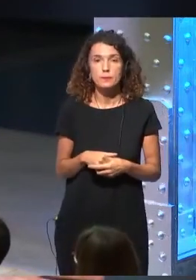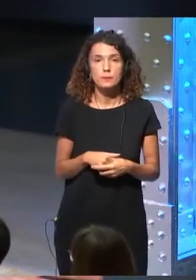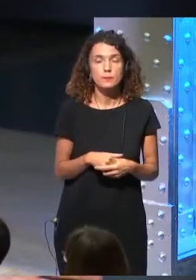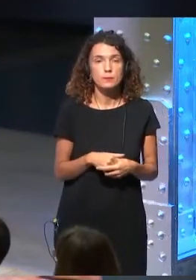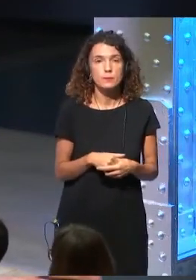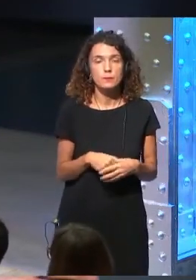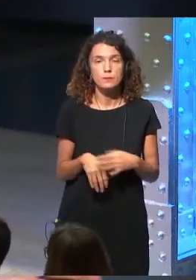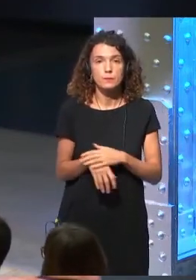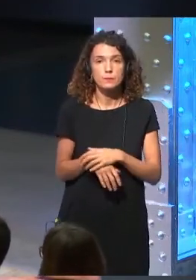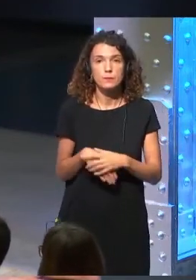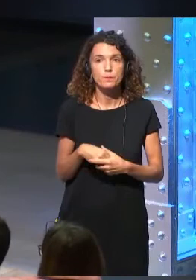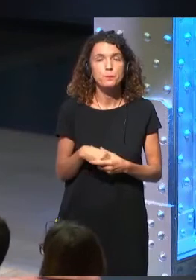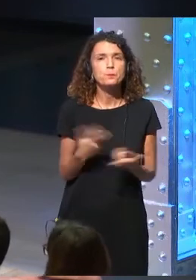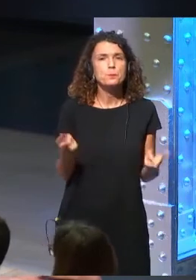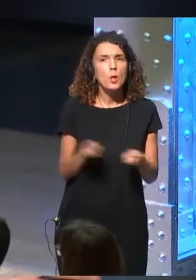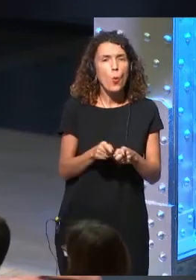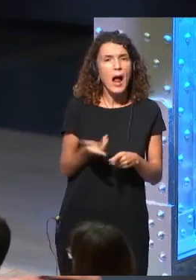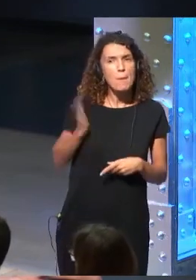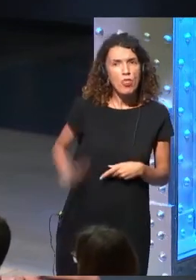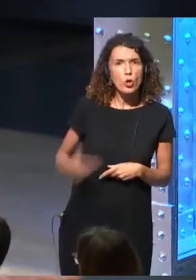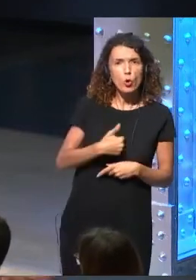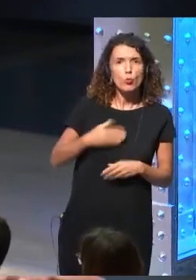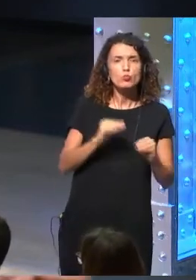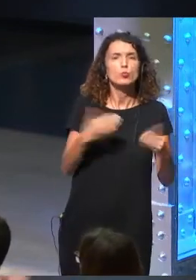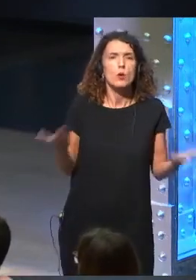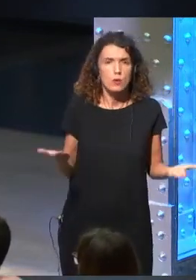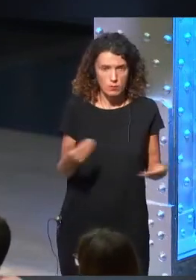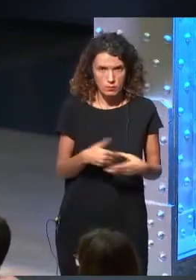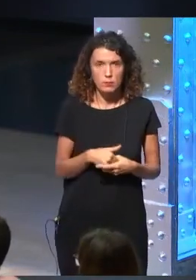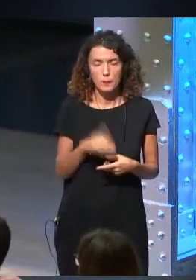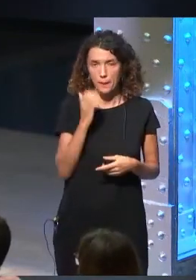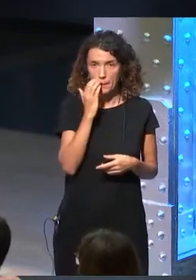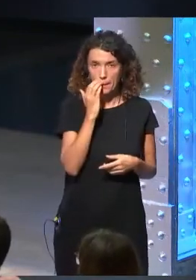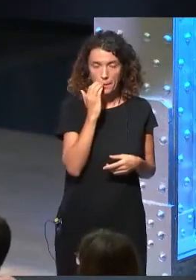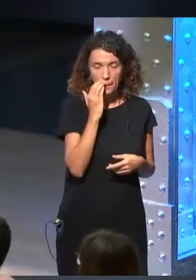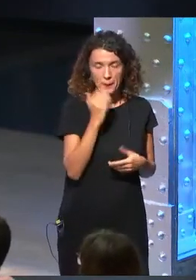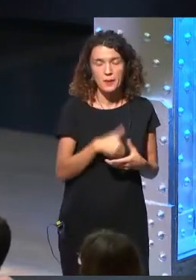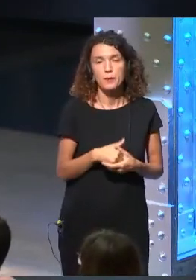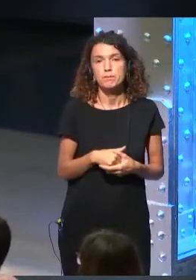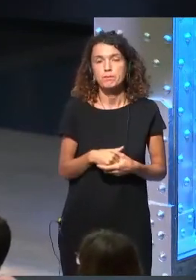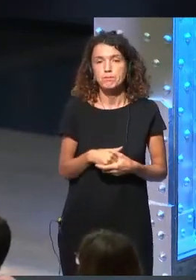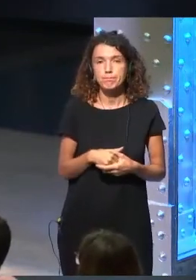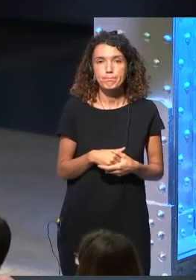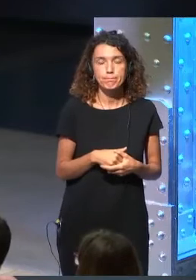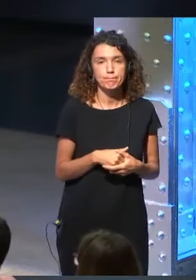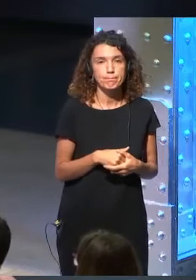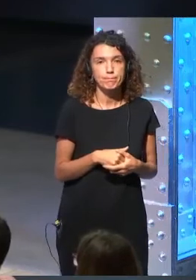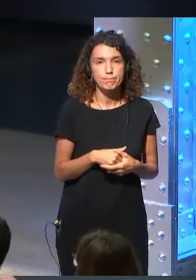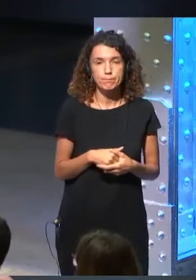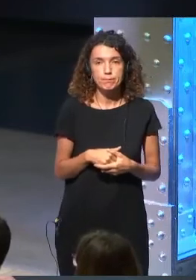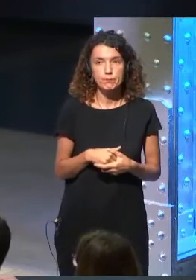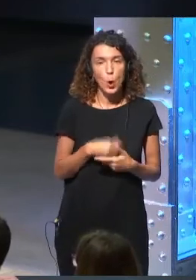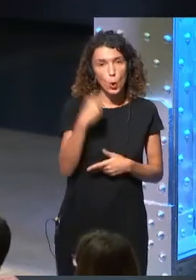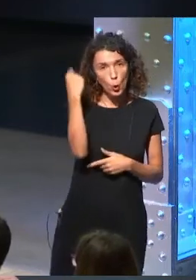what is the role of the Amazons in, let's say, classical Athenian culture? It's not